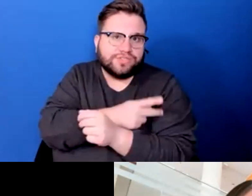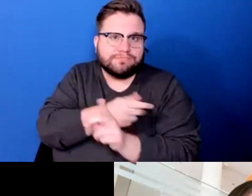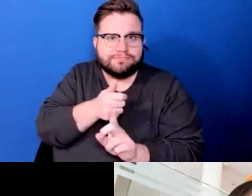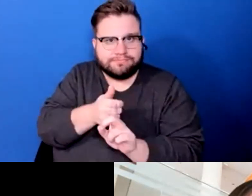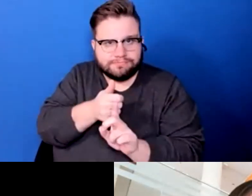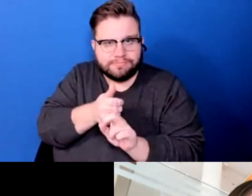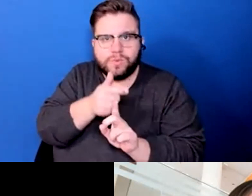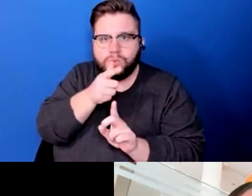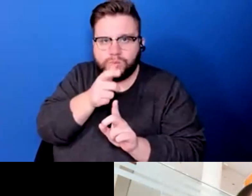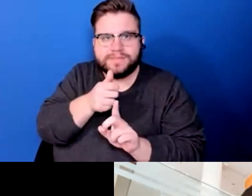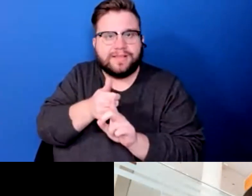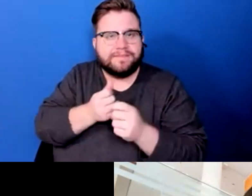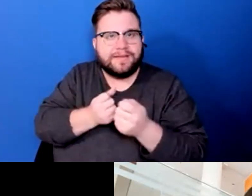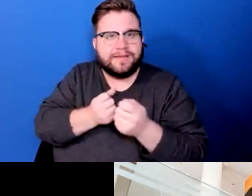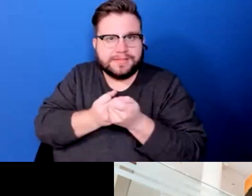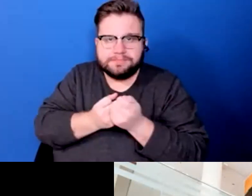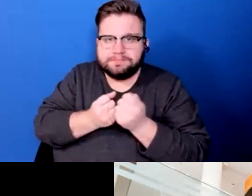and talk about